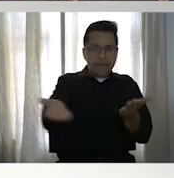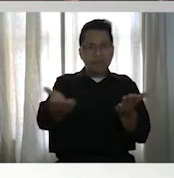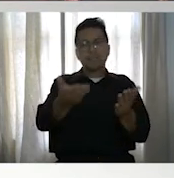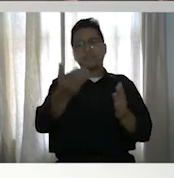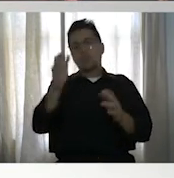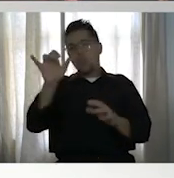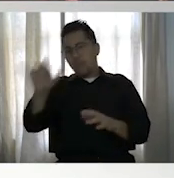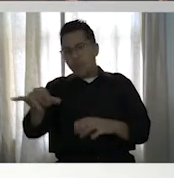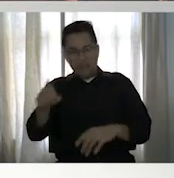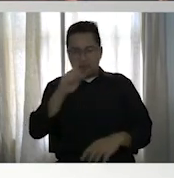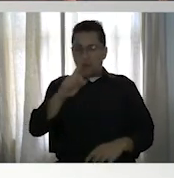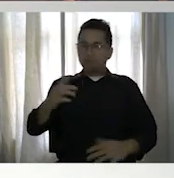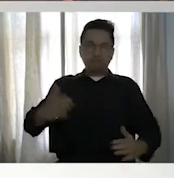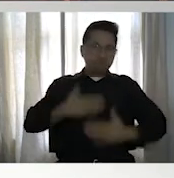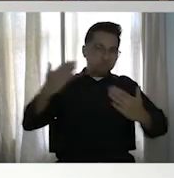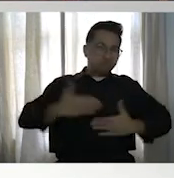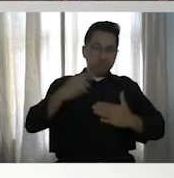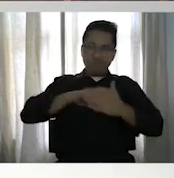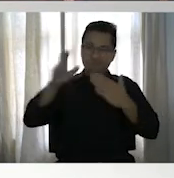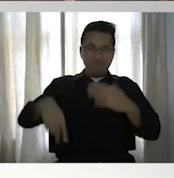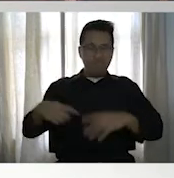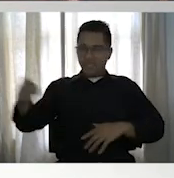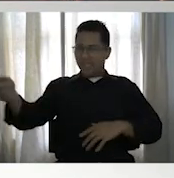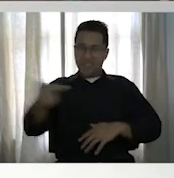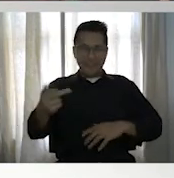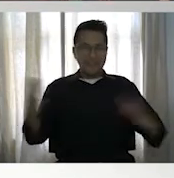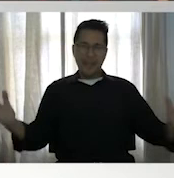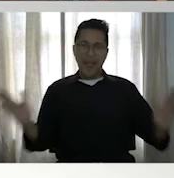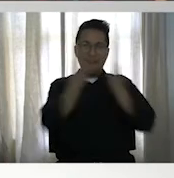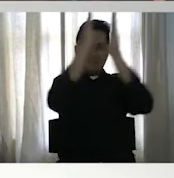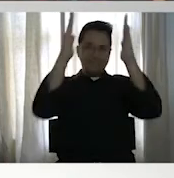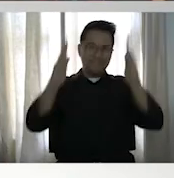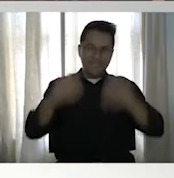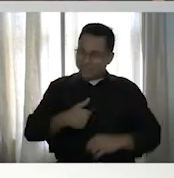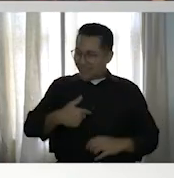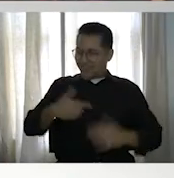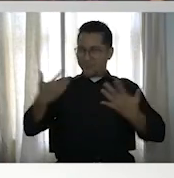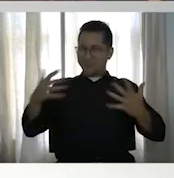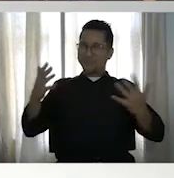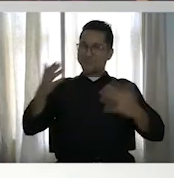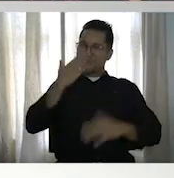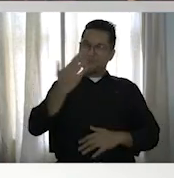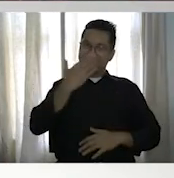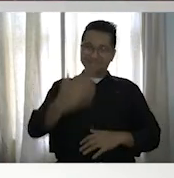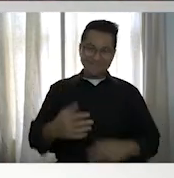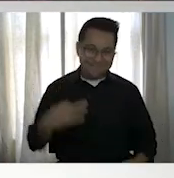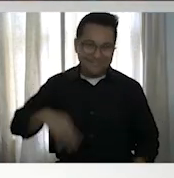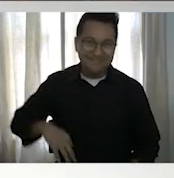were so happy when they got done, they gave each other high five. I was like, thank you, God. Okay.